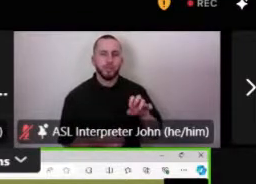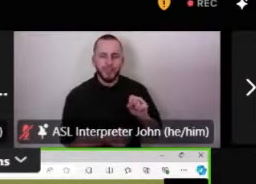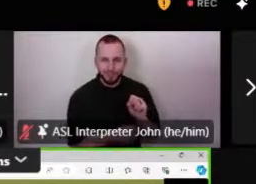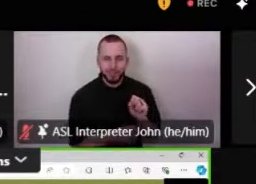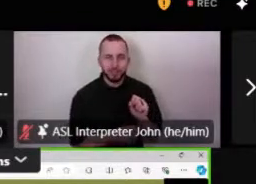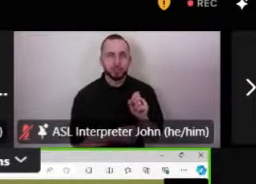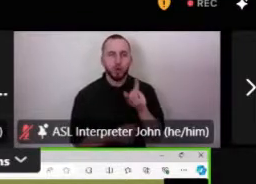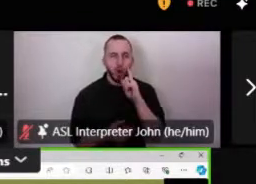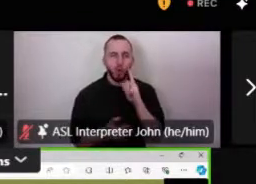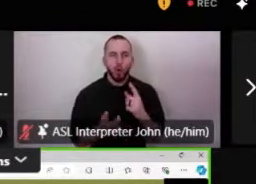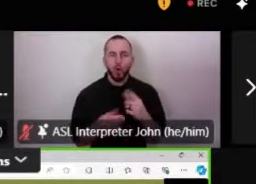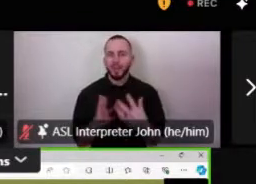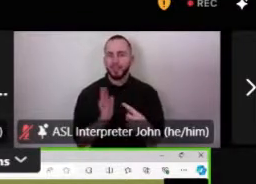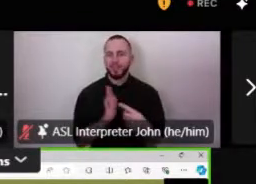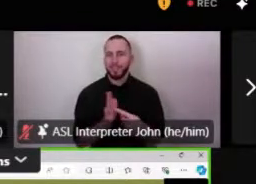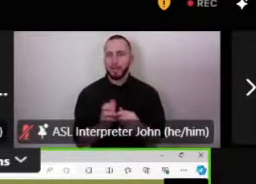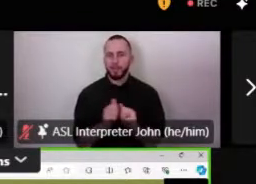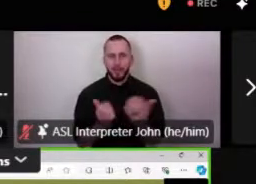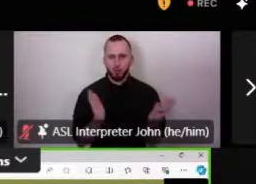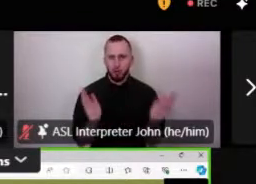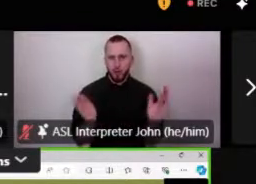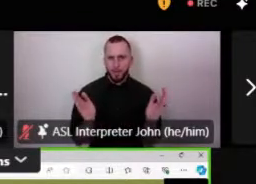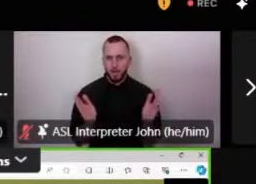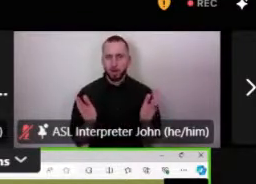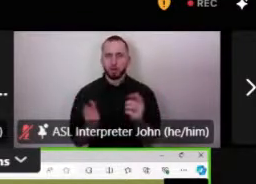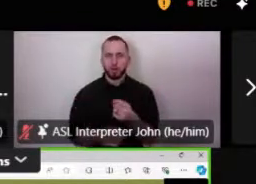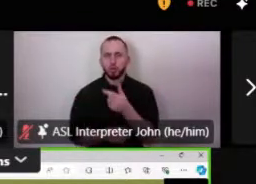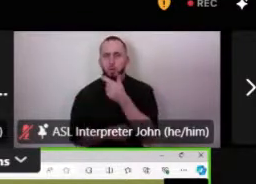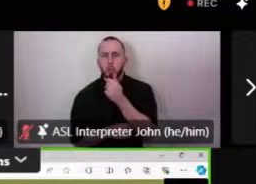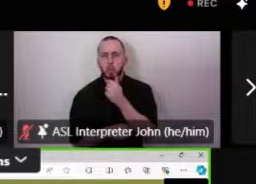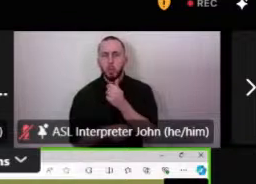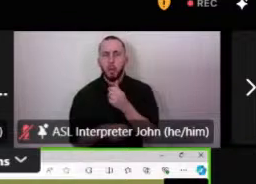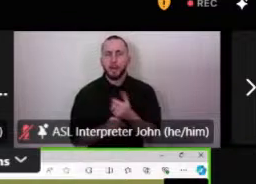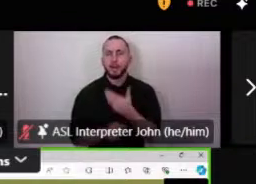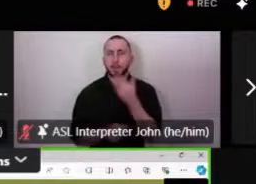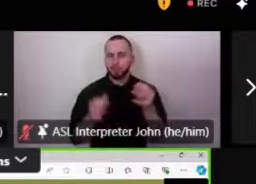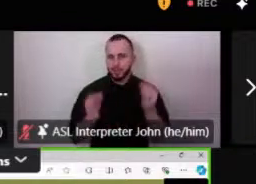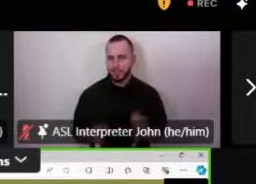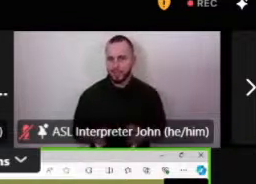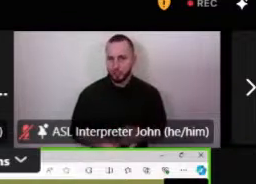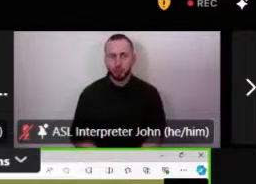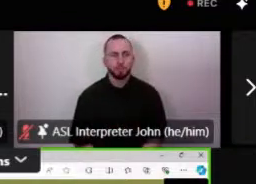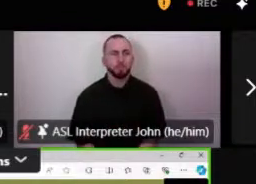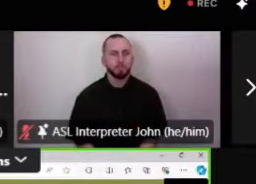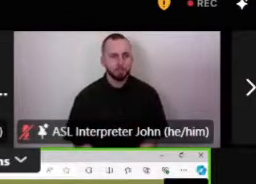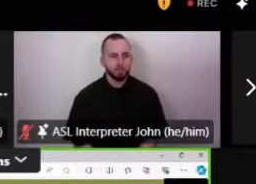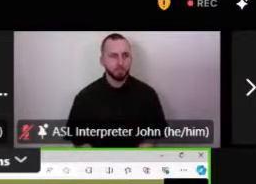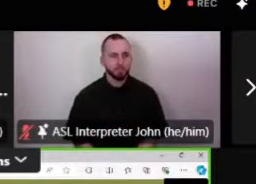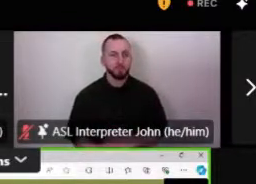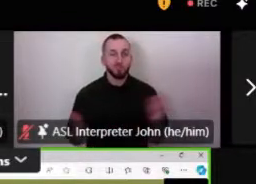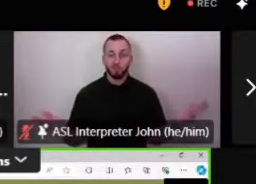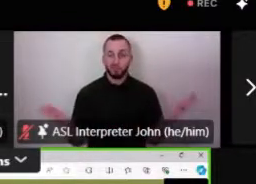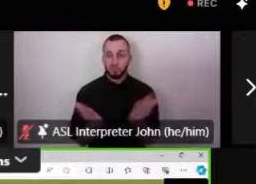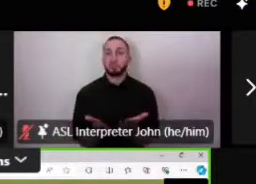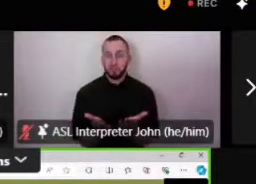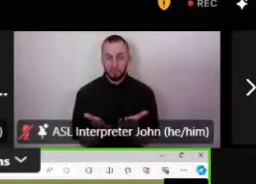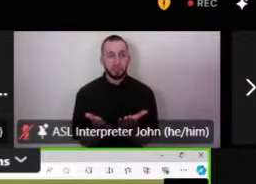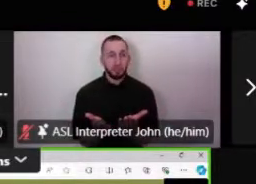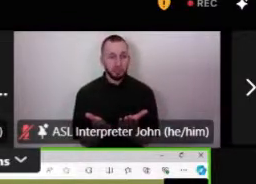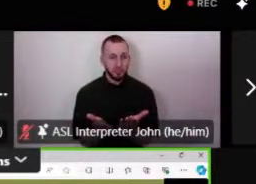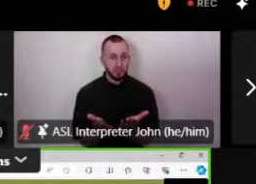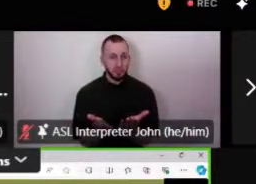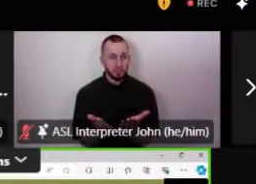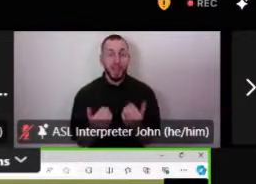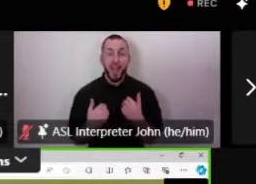can compare labels to make informed decisions. And so this slide specifically shows two labels from cans of beans,